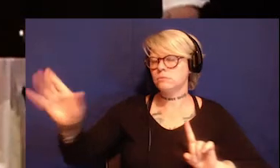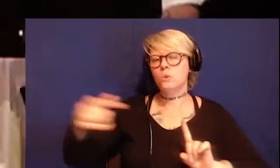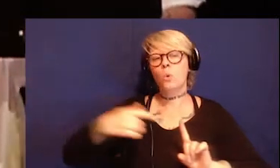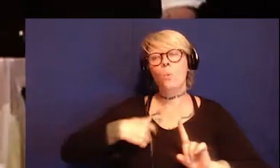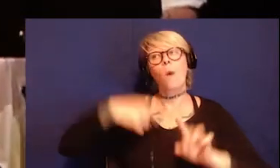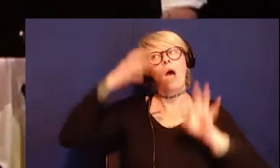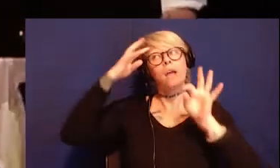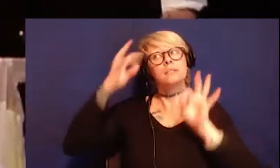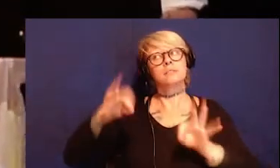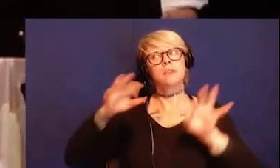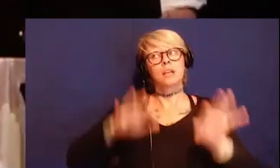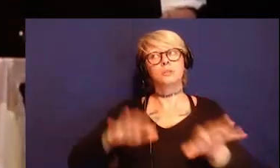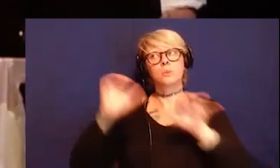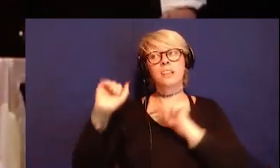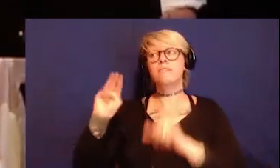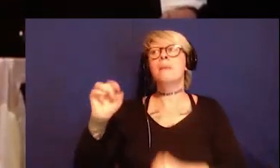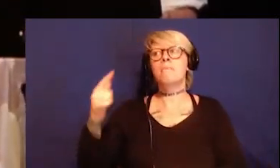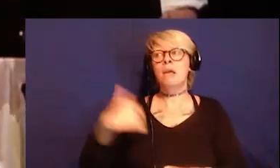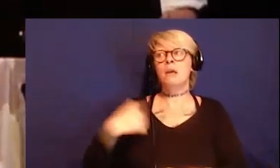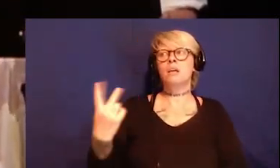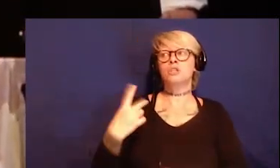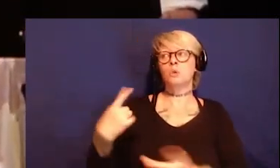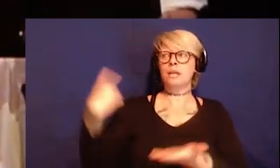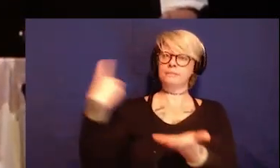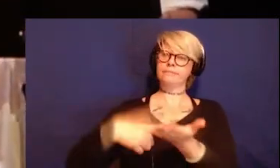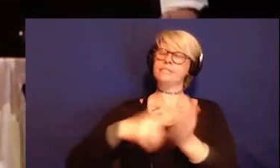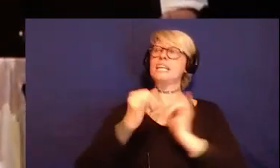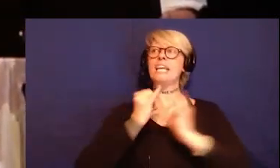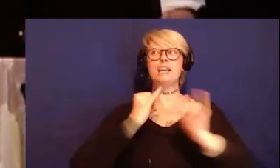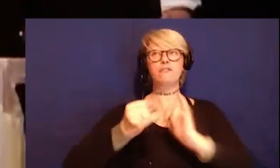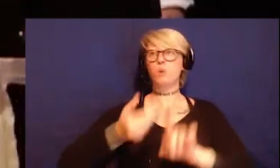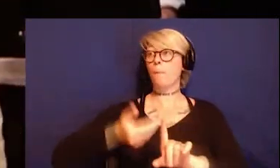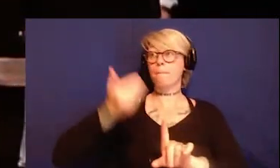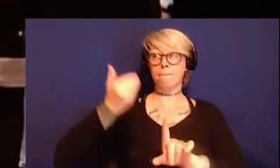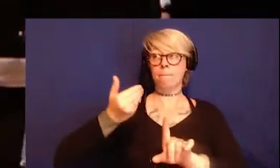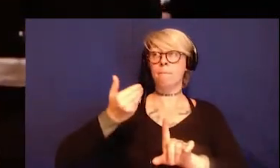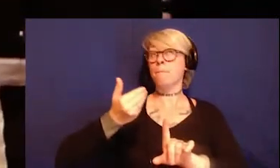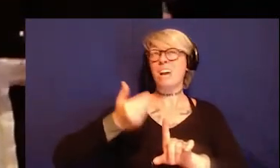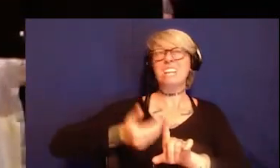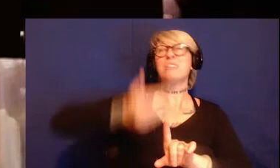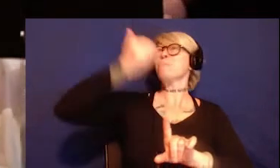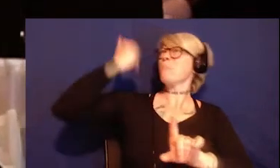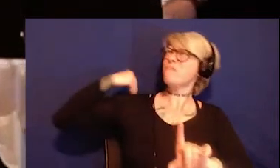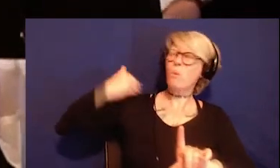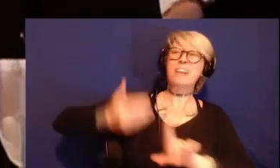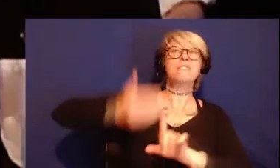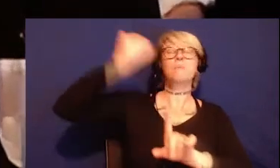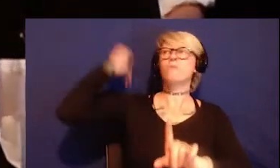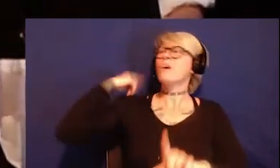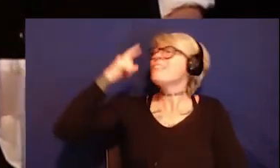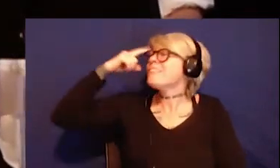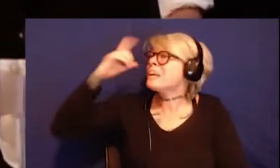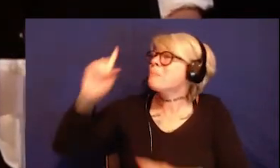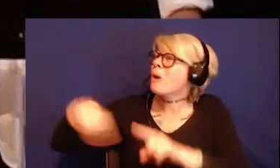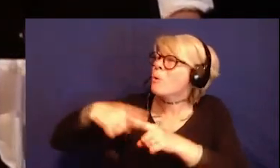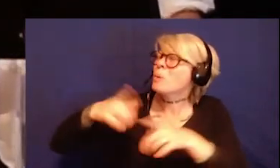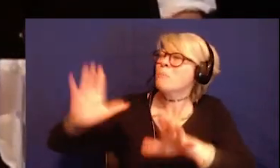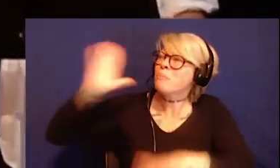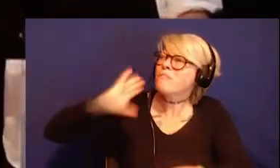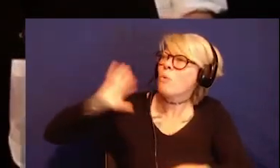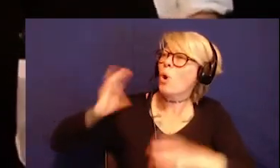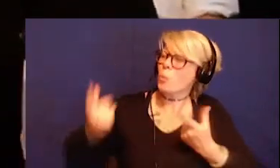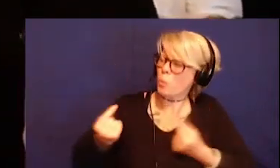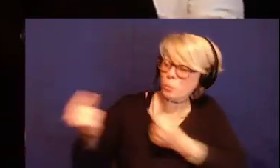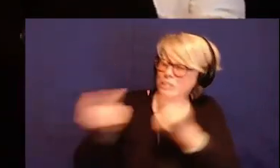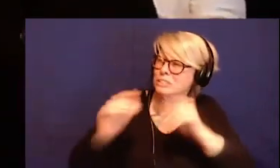leave, when Meg and I spoke about it publicly, and we can go back even further. When, you know, think about all the things we had to do, all the things we